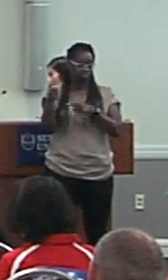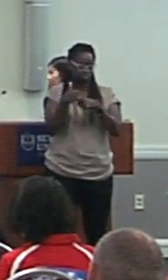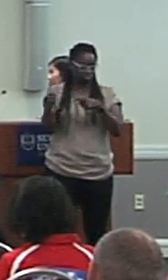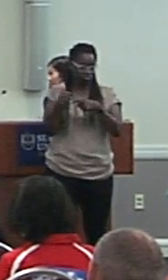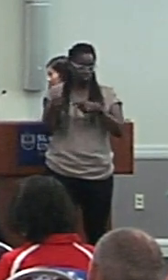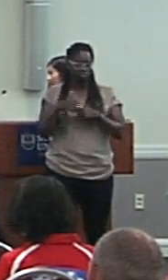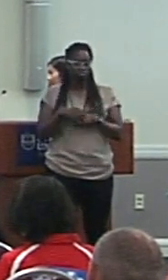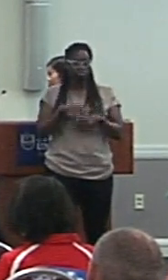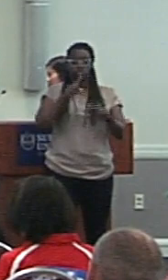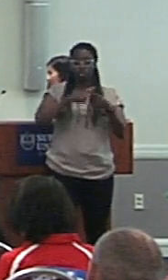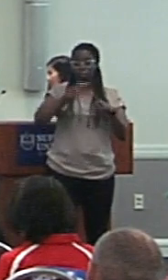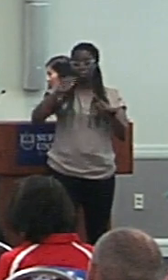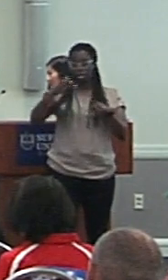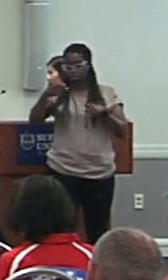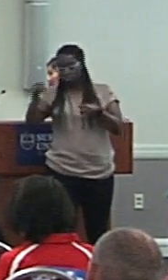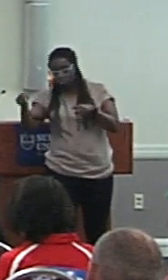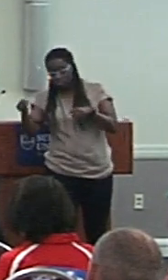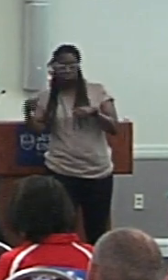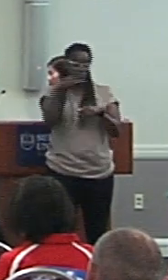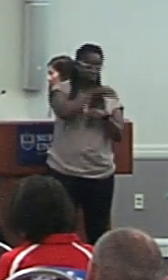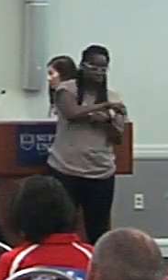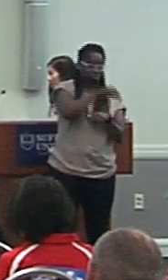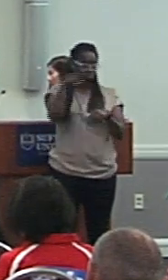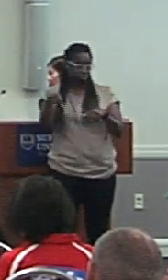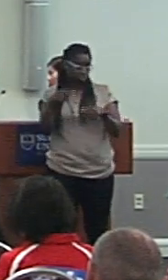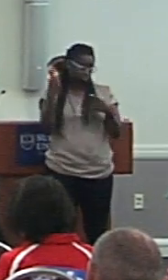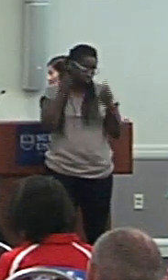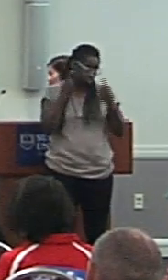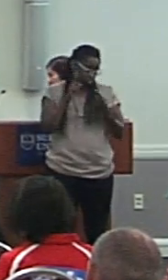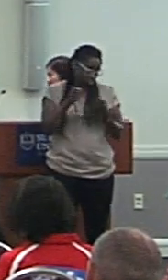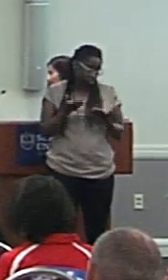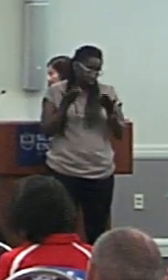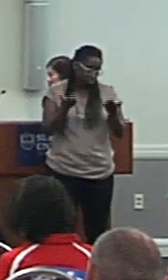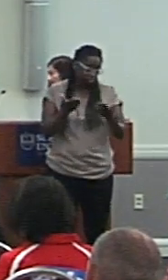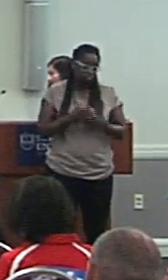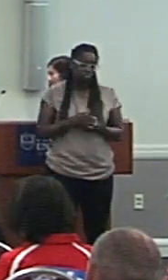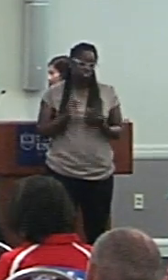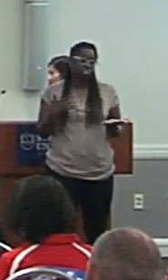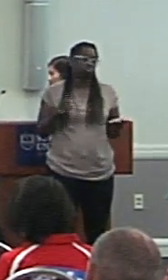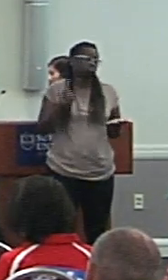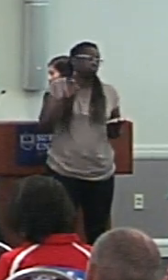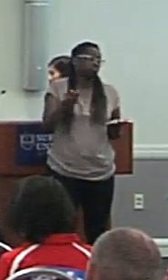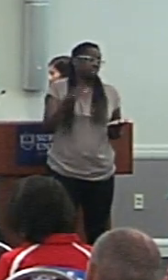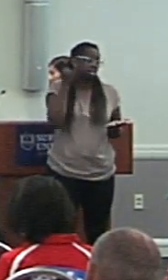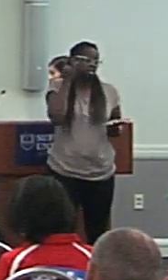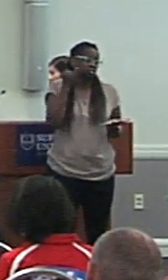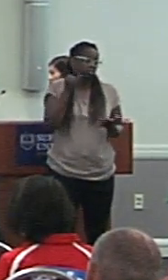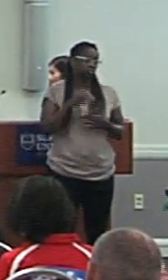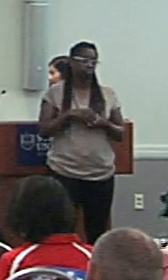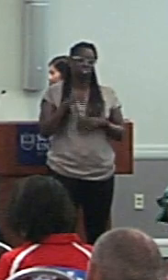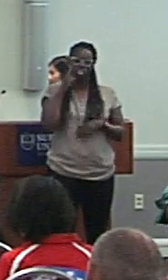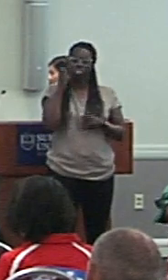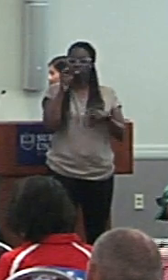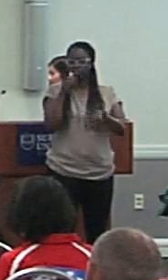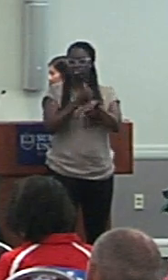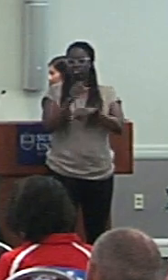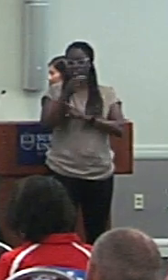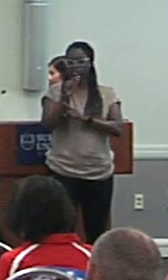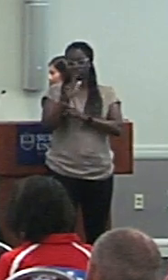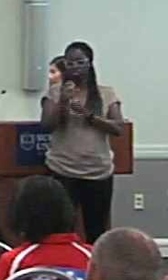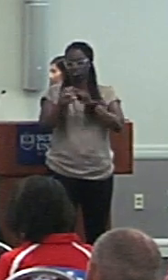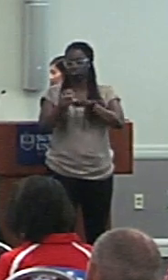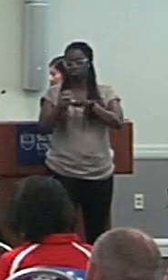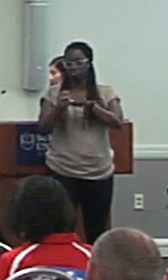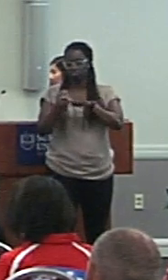city. So if we can do that, that would be great, because majority of our patients, other than using the